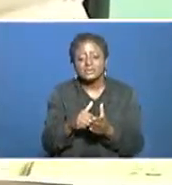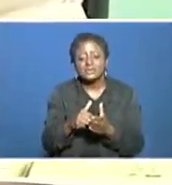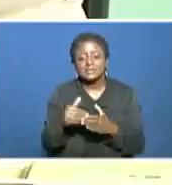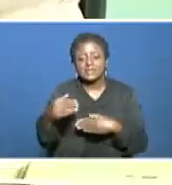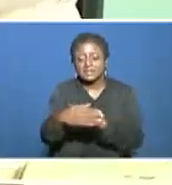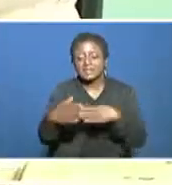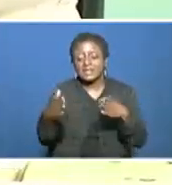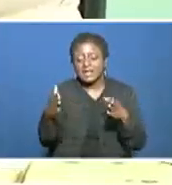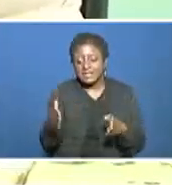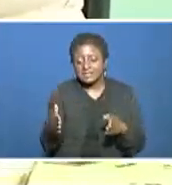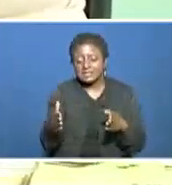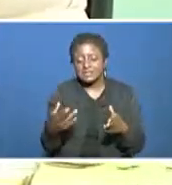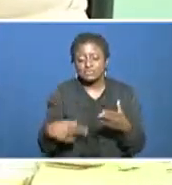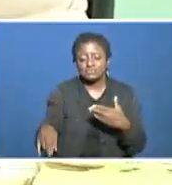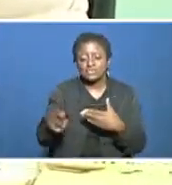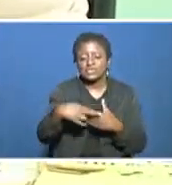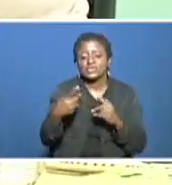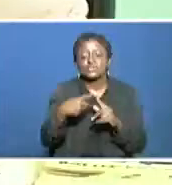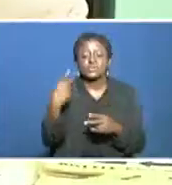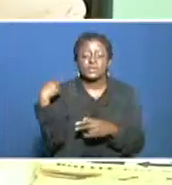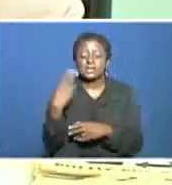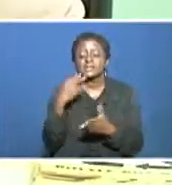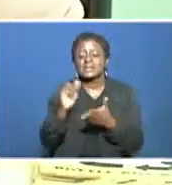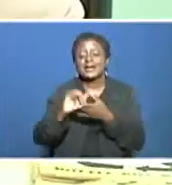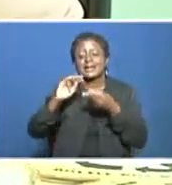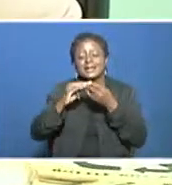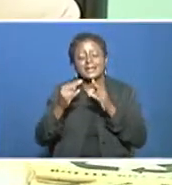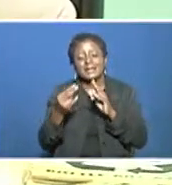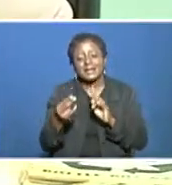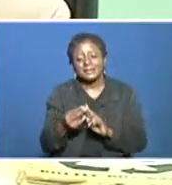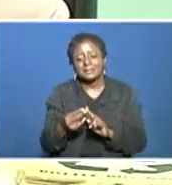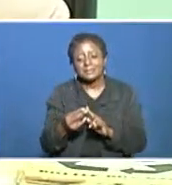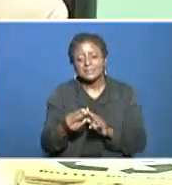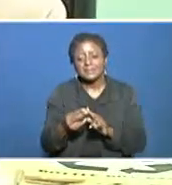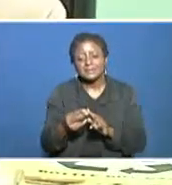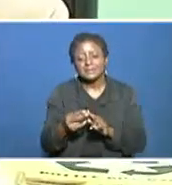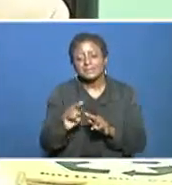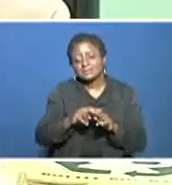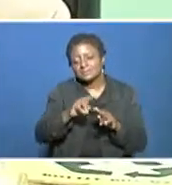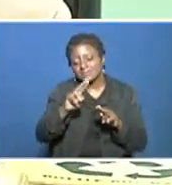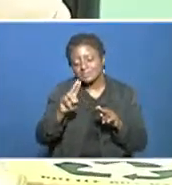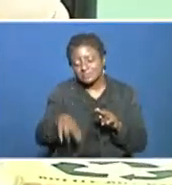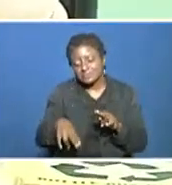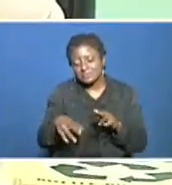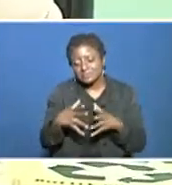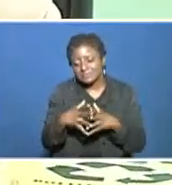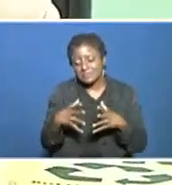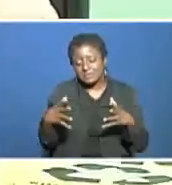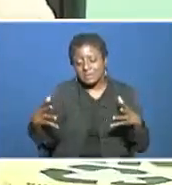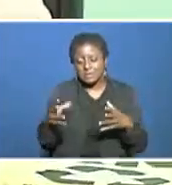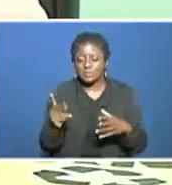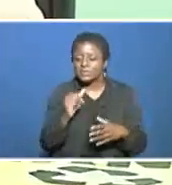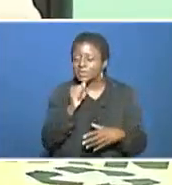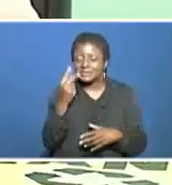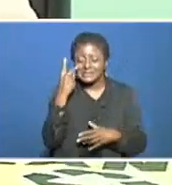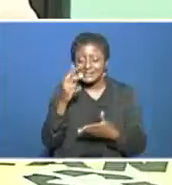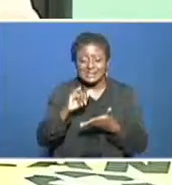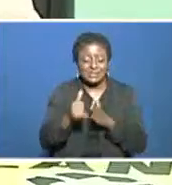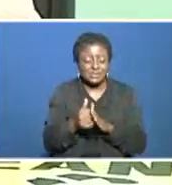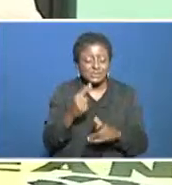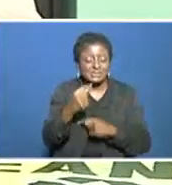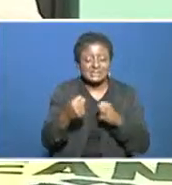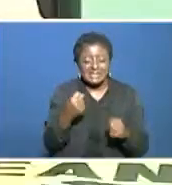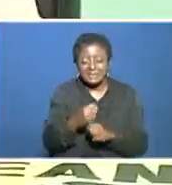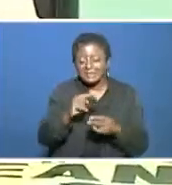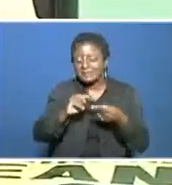cases returned to us. That number dips extremely drastically, so we're definitely not seeing those type of numbers